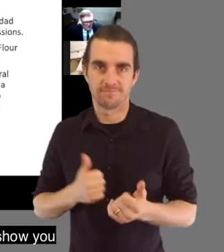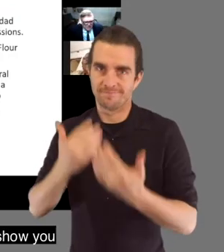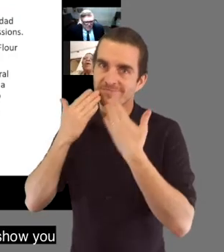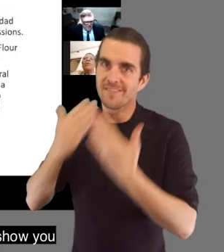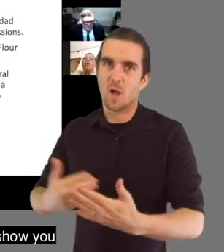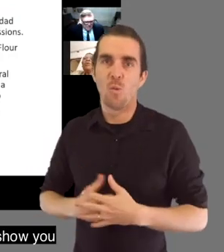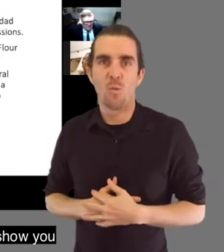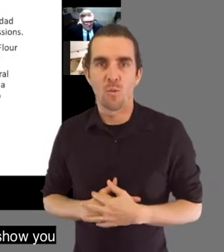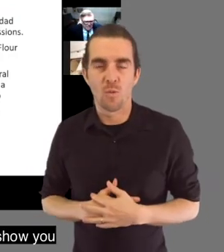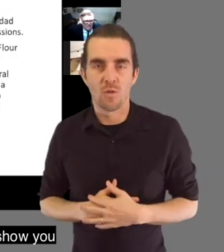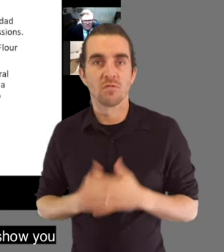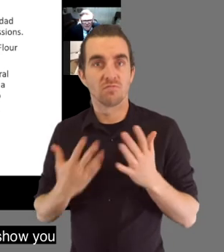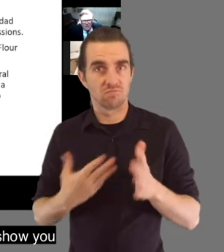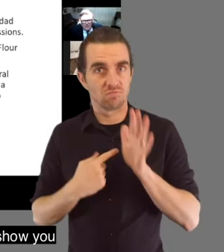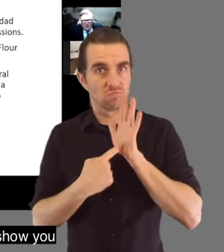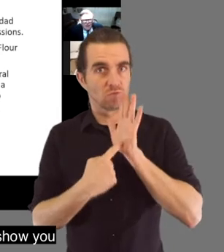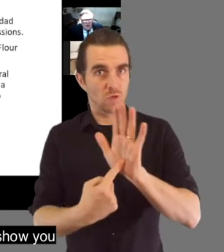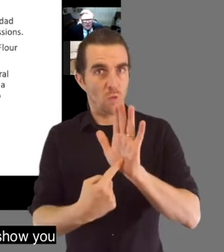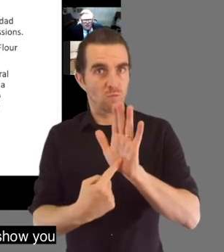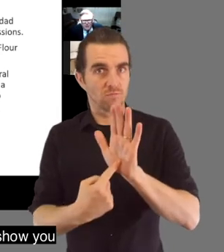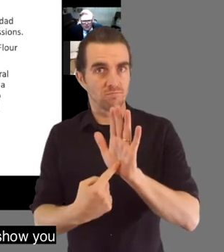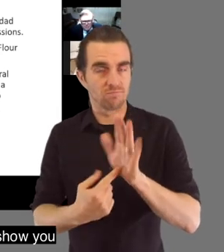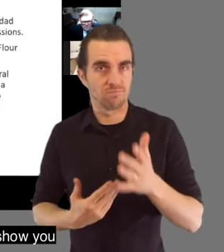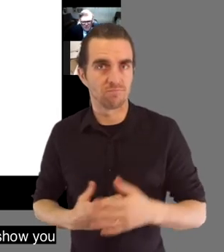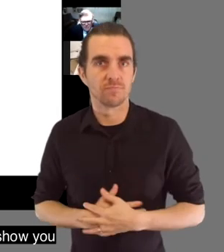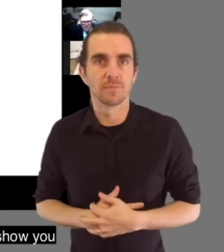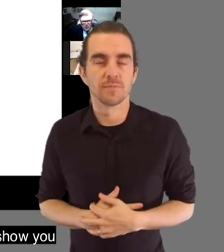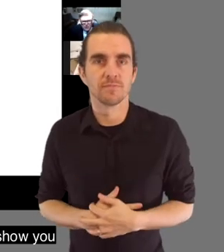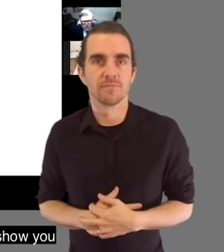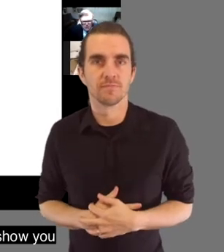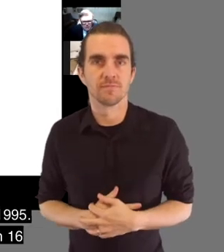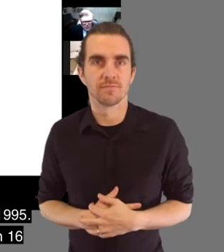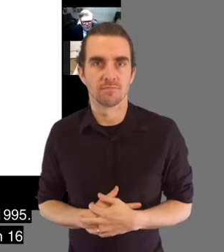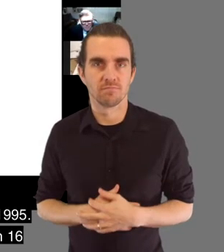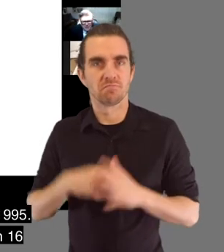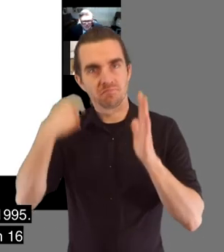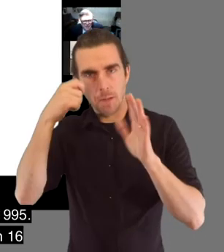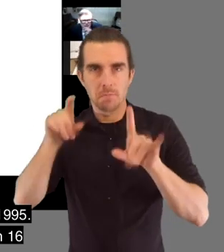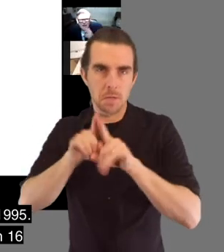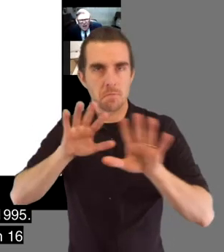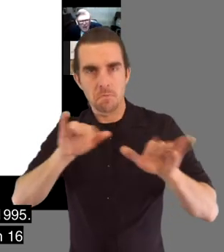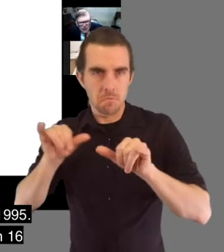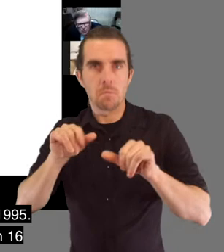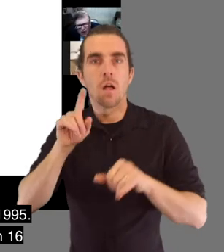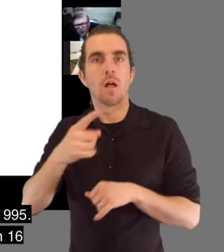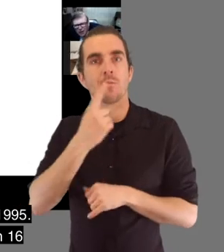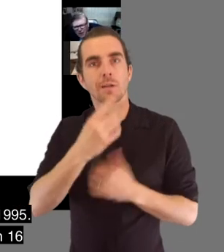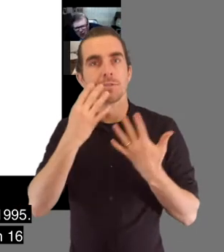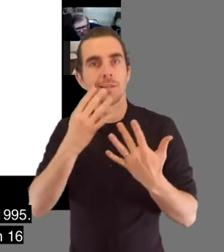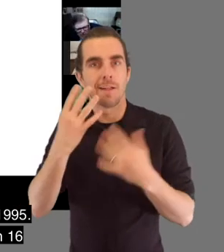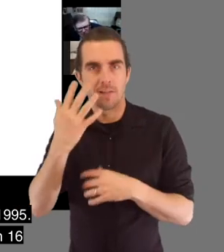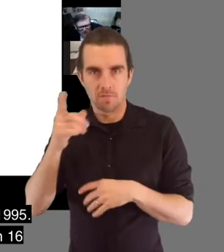Thank you. Now, all right, now we're going to, I'm going to just show you a film about another struggle